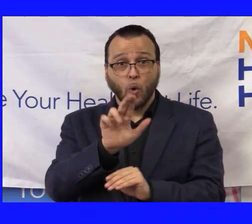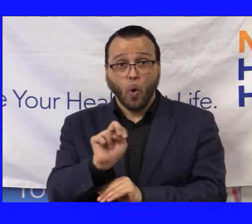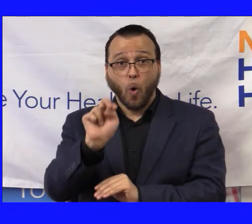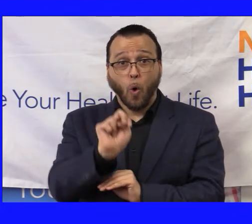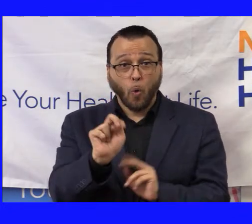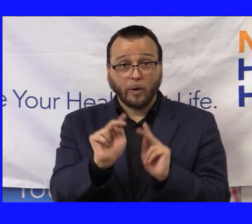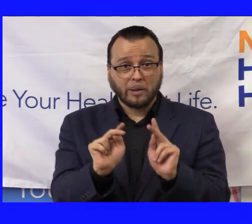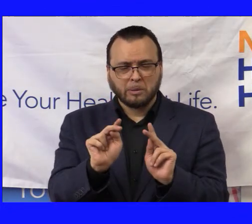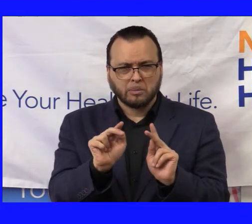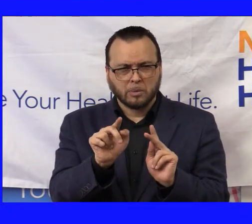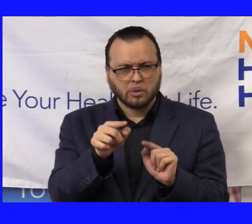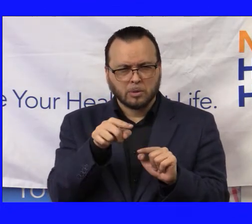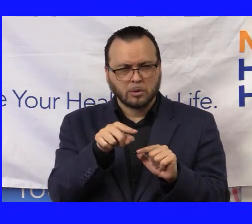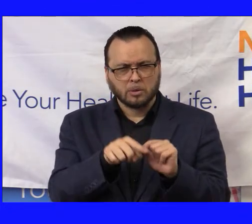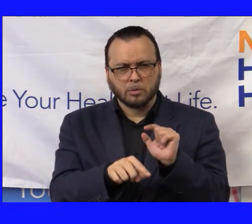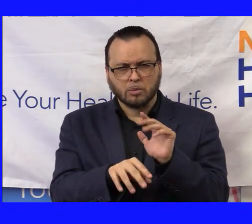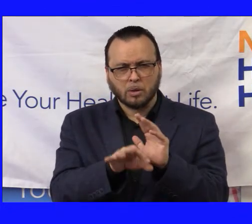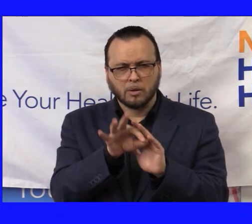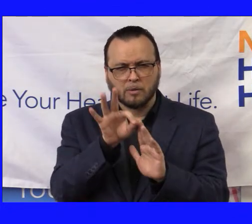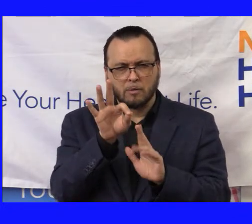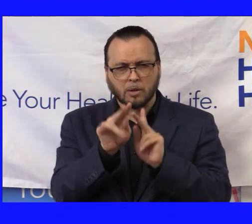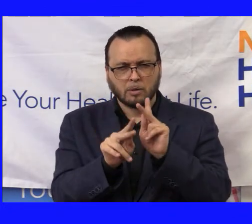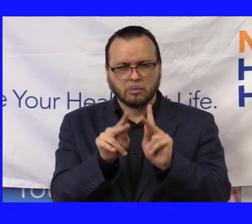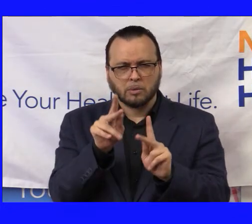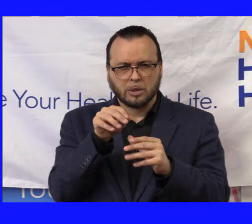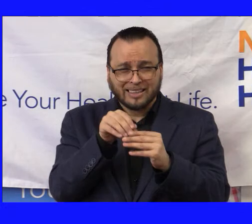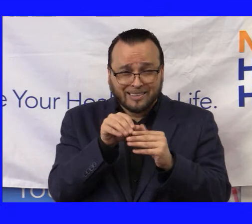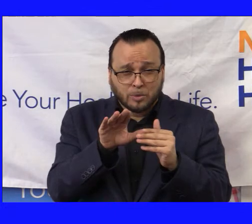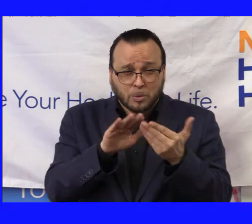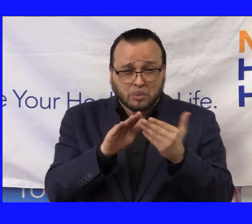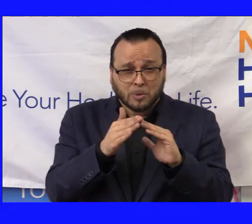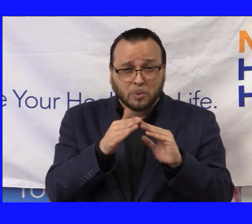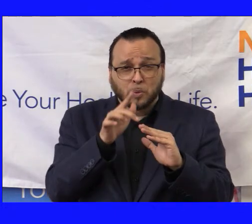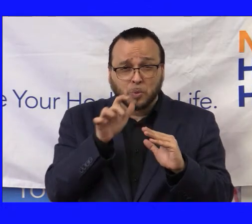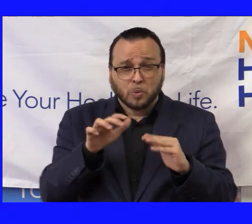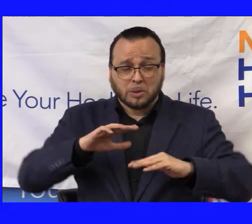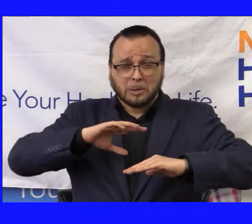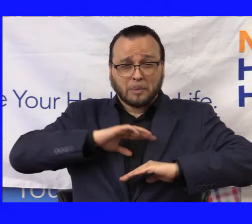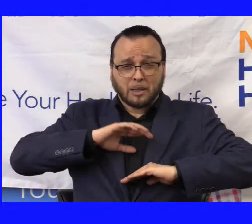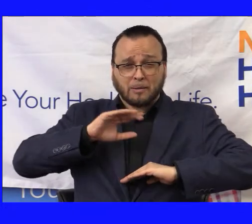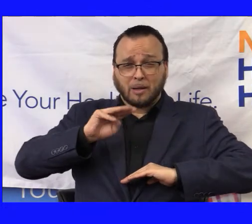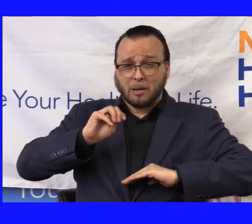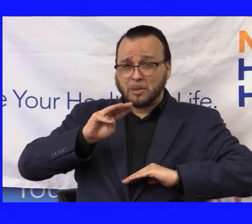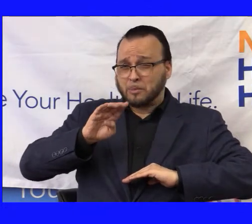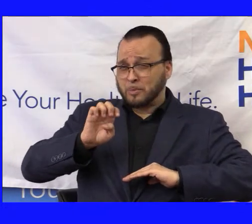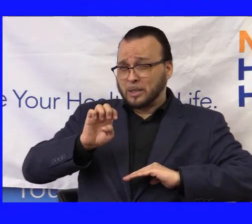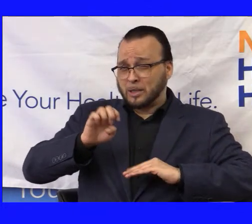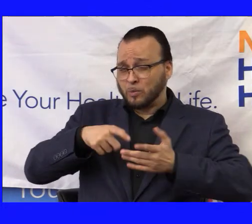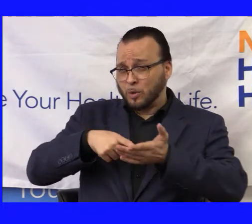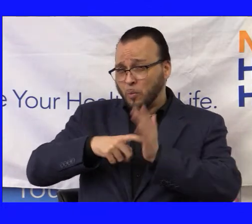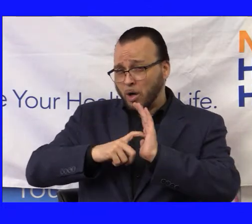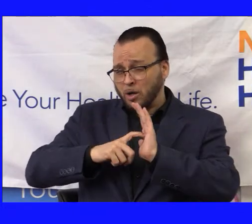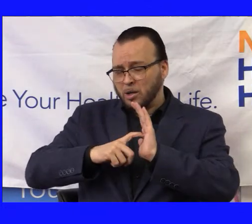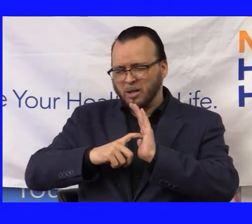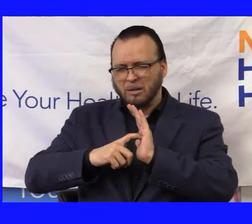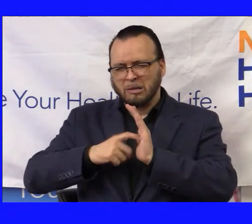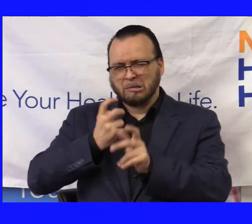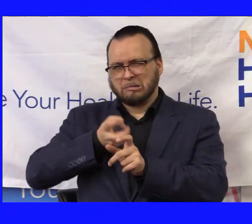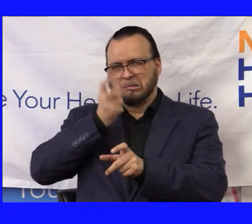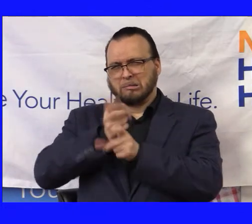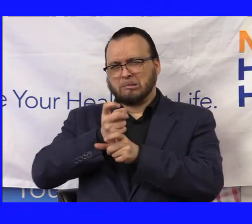cannot find the individuals that can meet the NWB requirement. That's very challenging